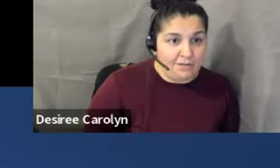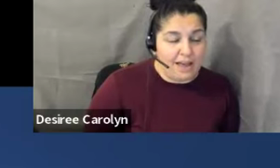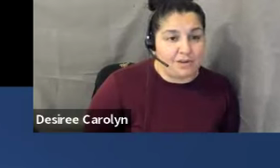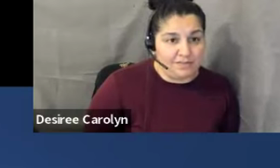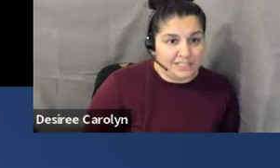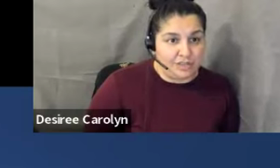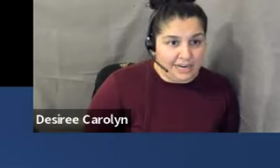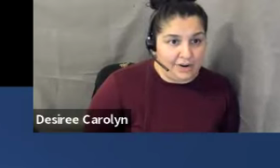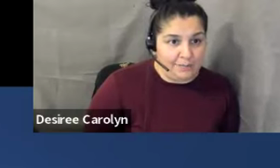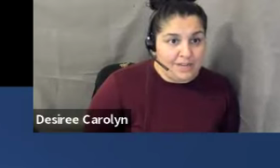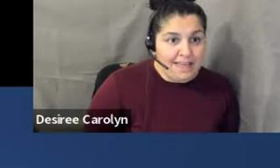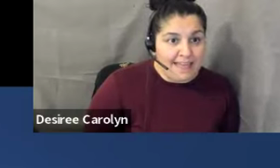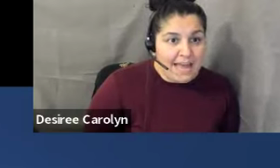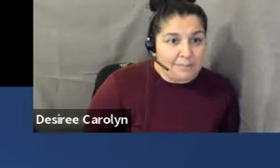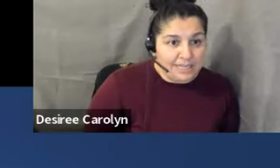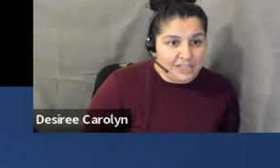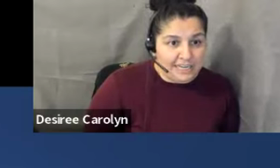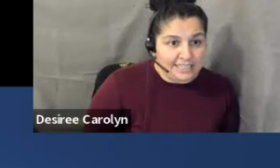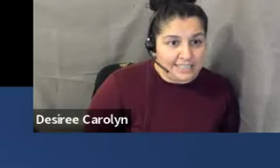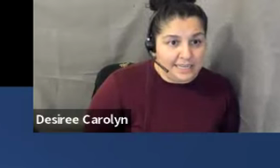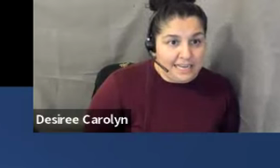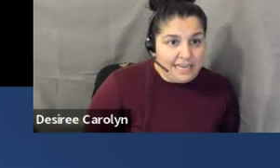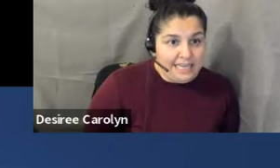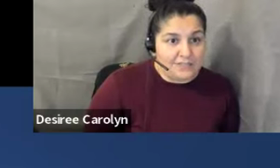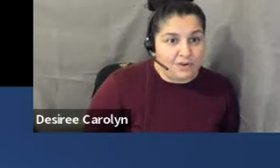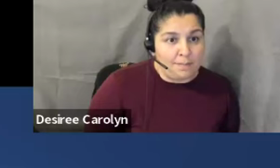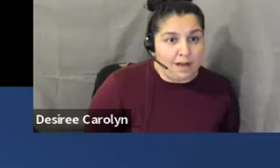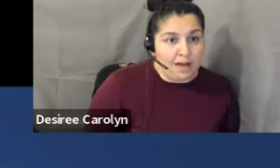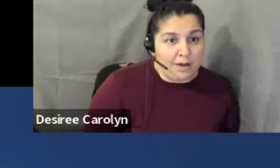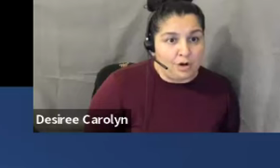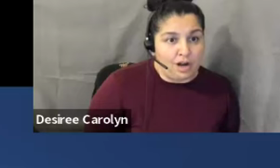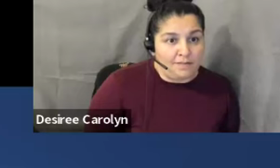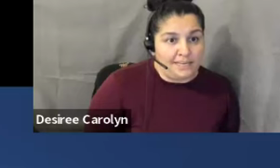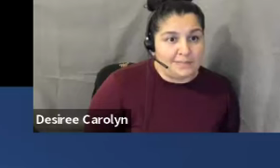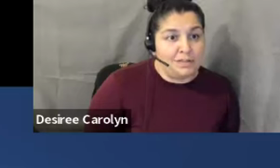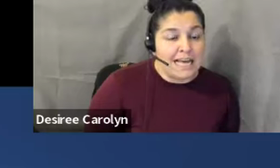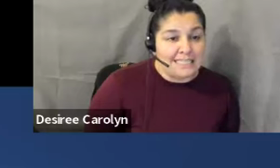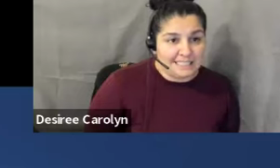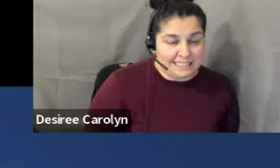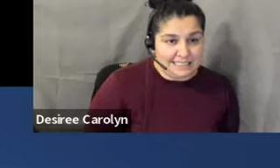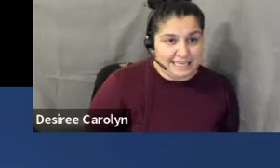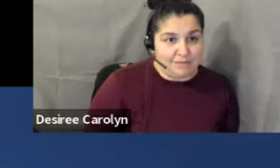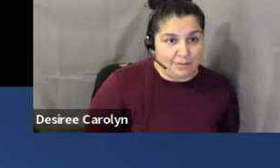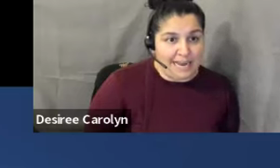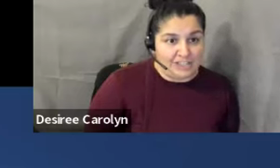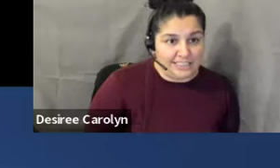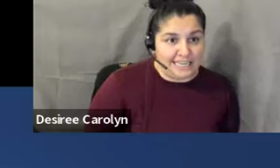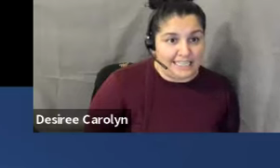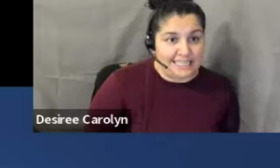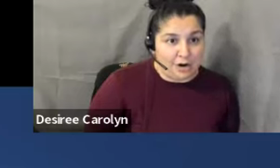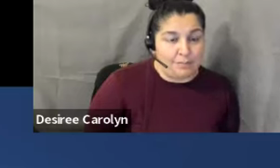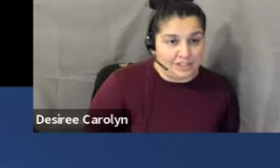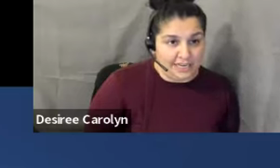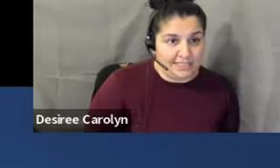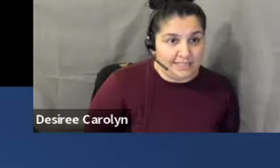allotted for every fiscal year. That budget is from our office plus the DC government